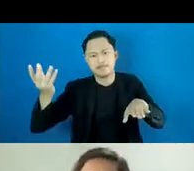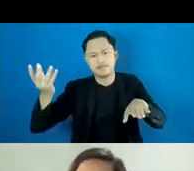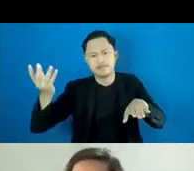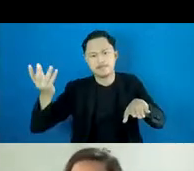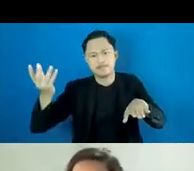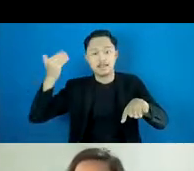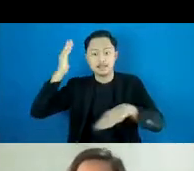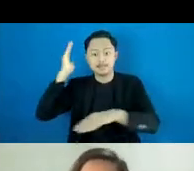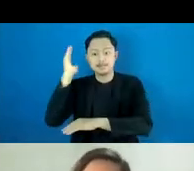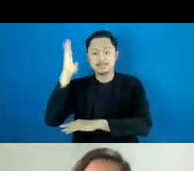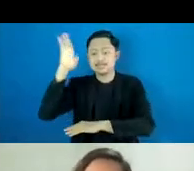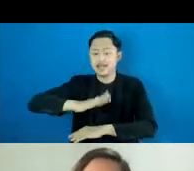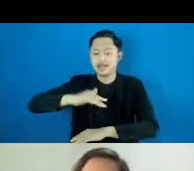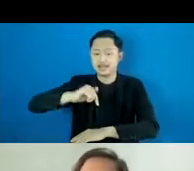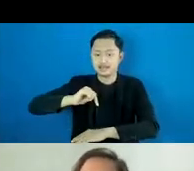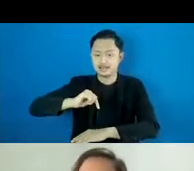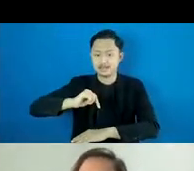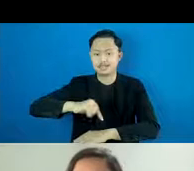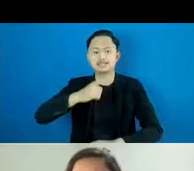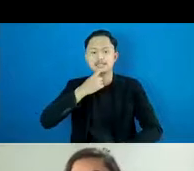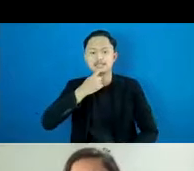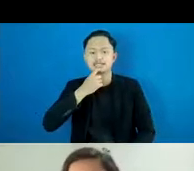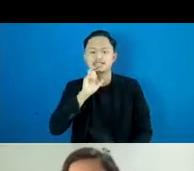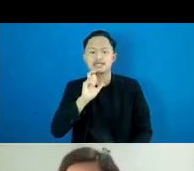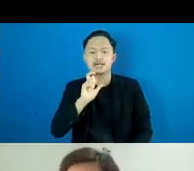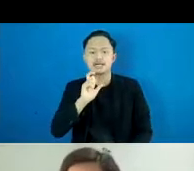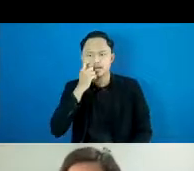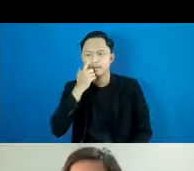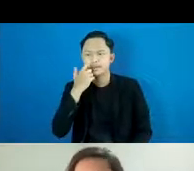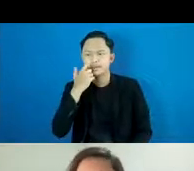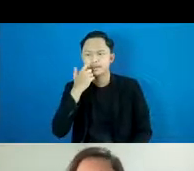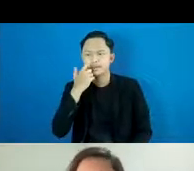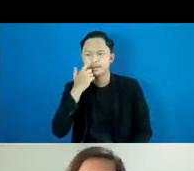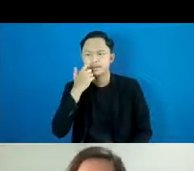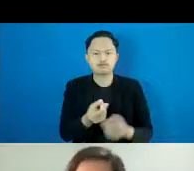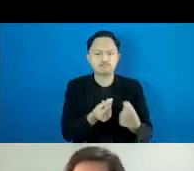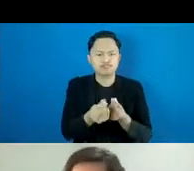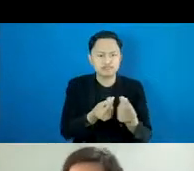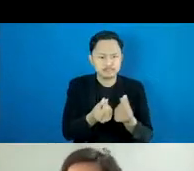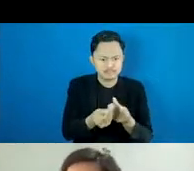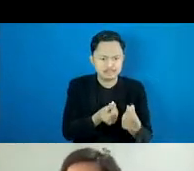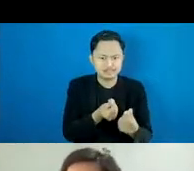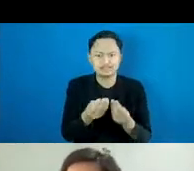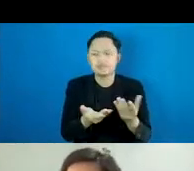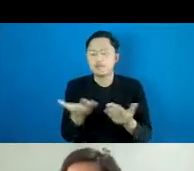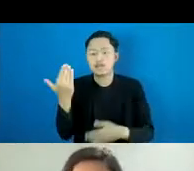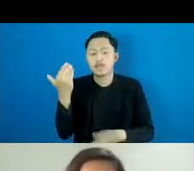today is about how we, with innovative business models, just as was presented